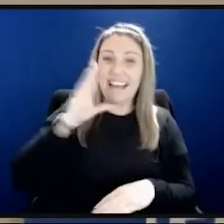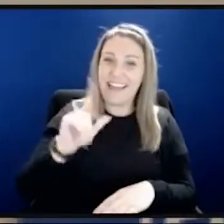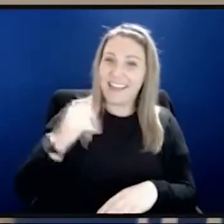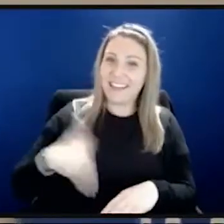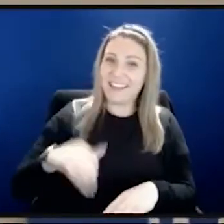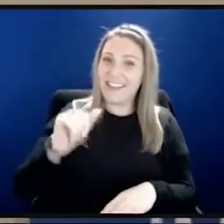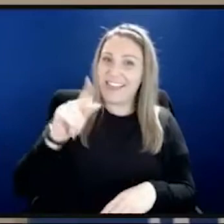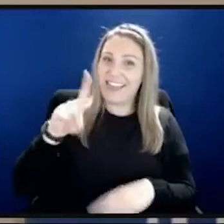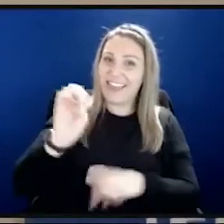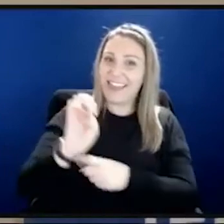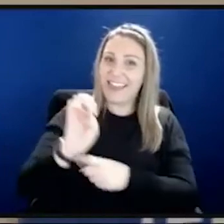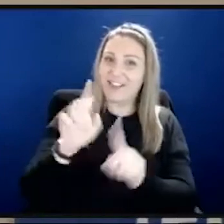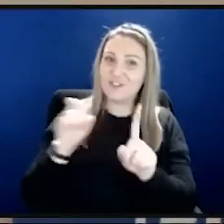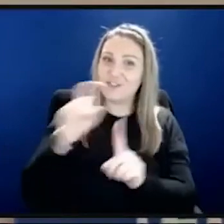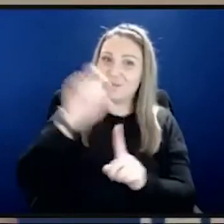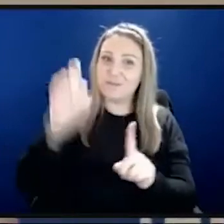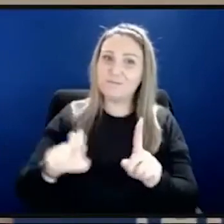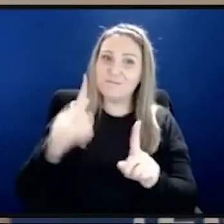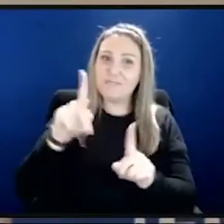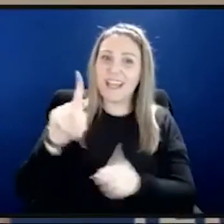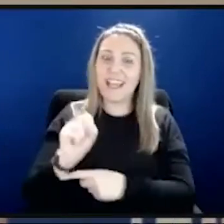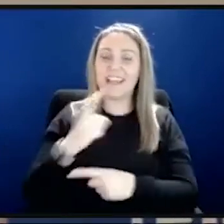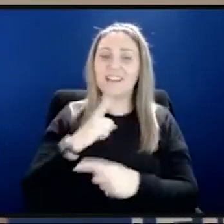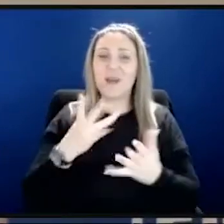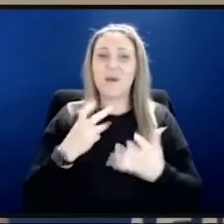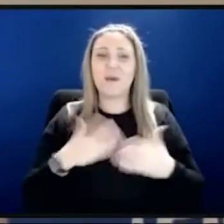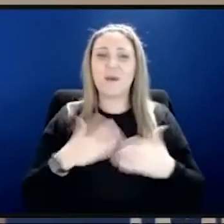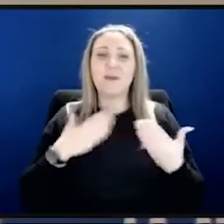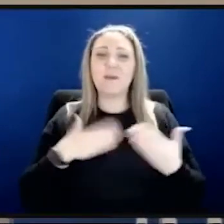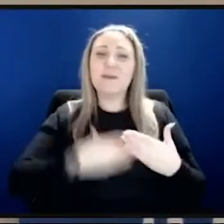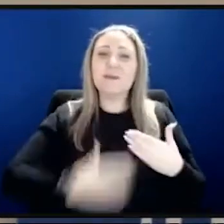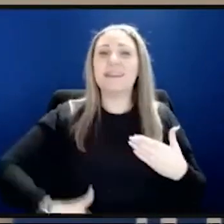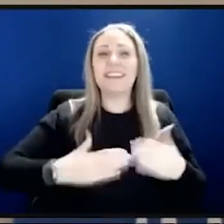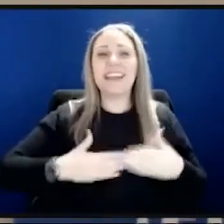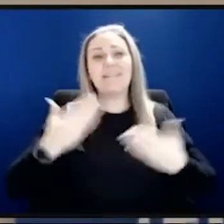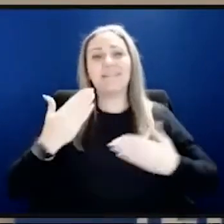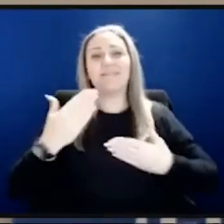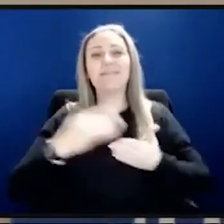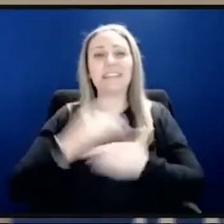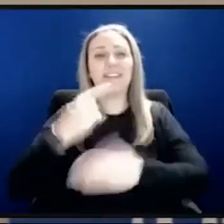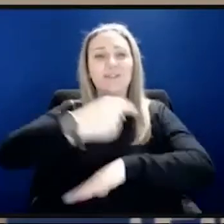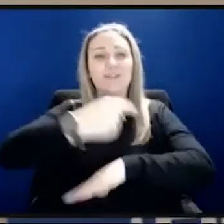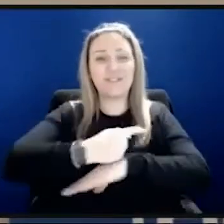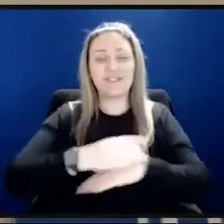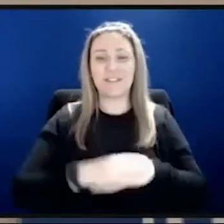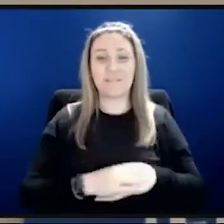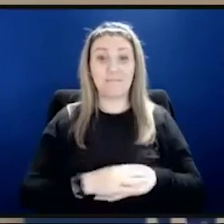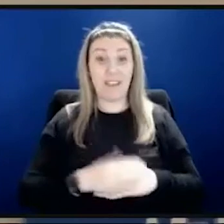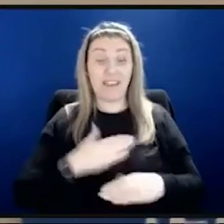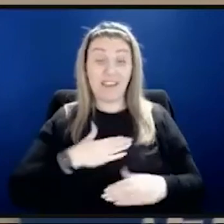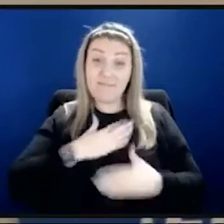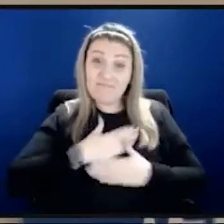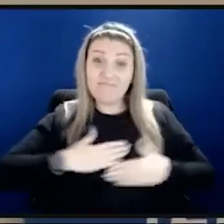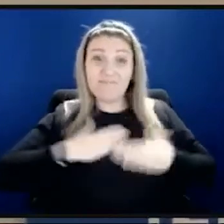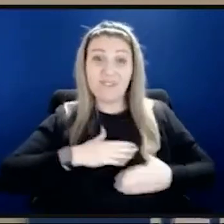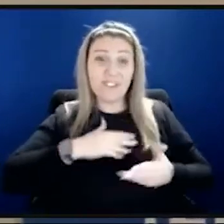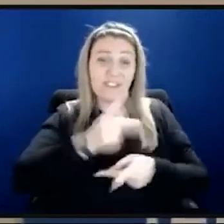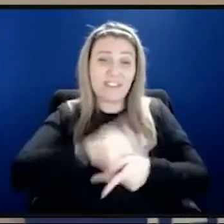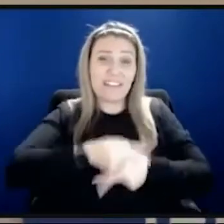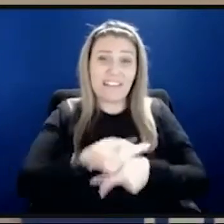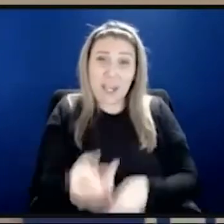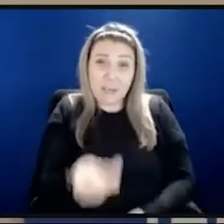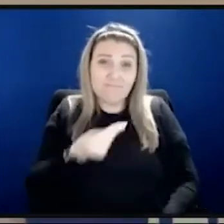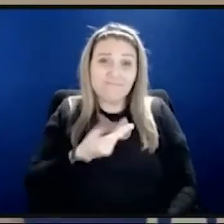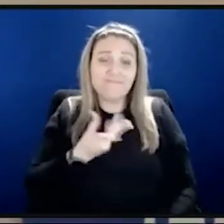Topeka, Kansas, and I want to wish you a happy Doctors Day. I appreciate the care I've been given, and I am glad that